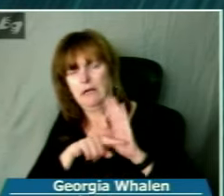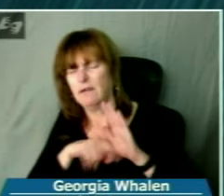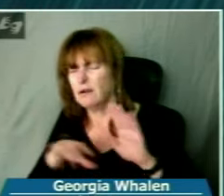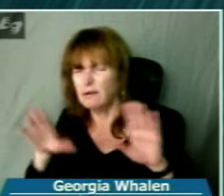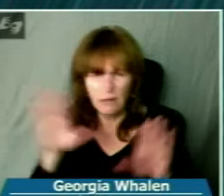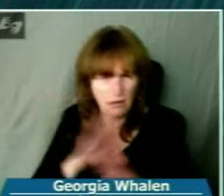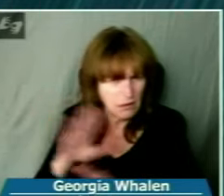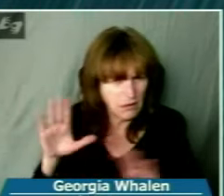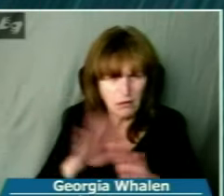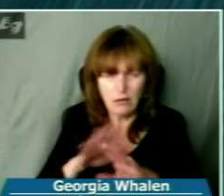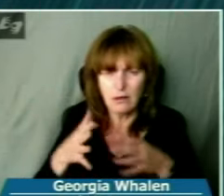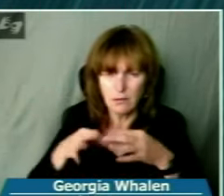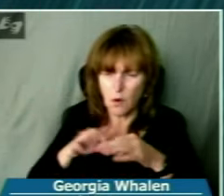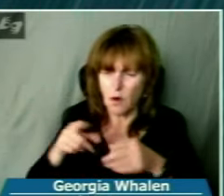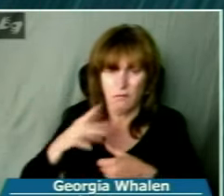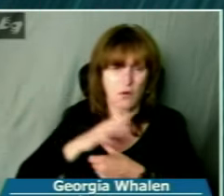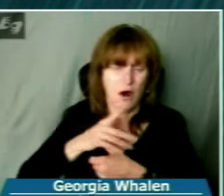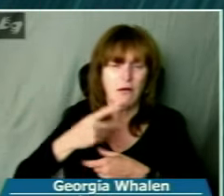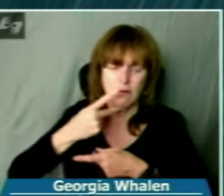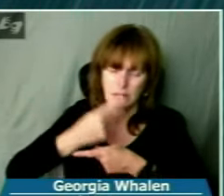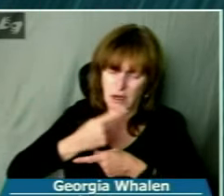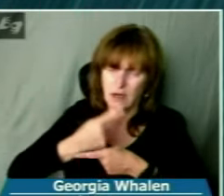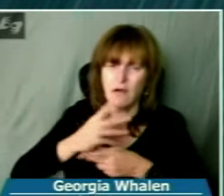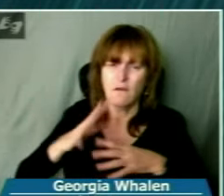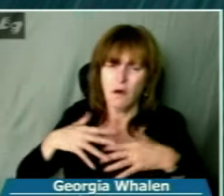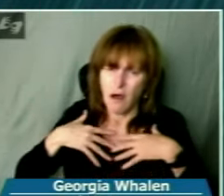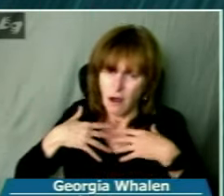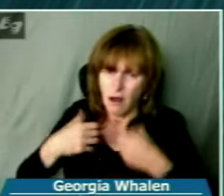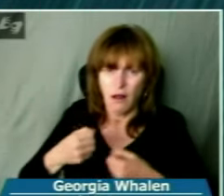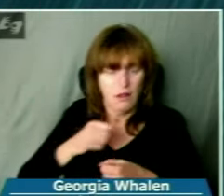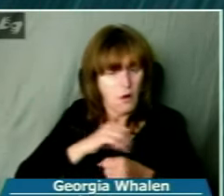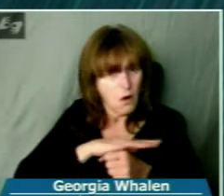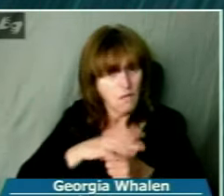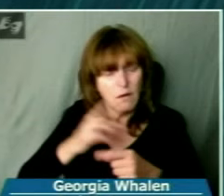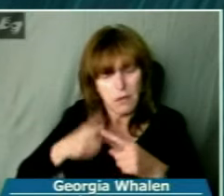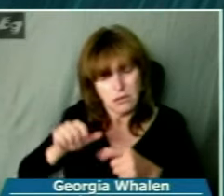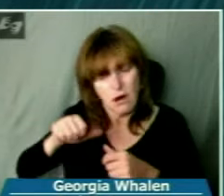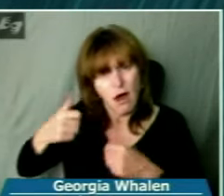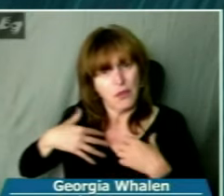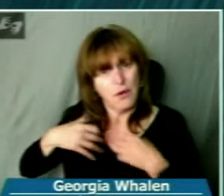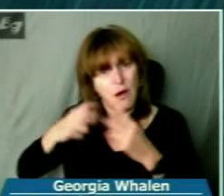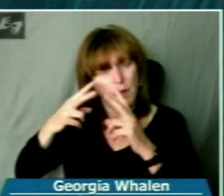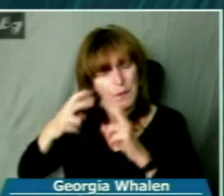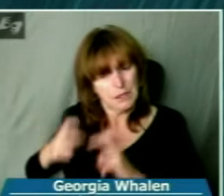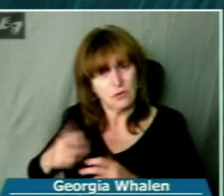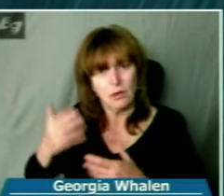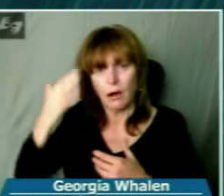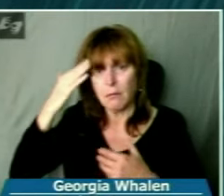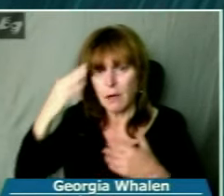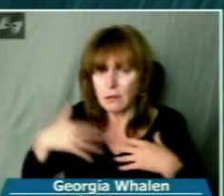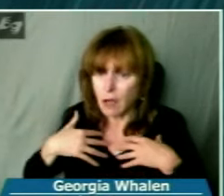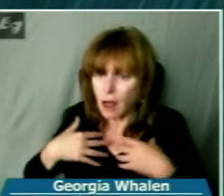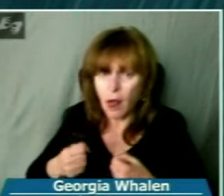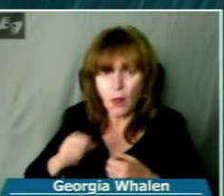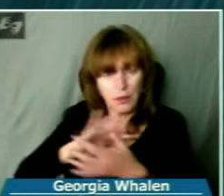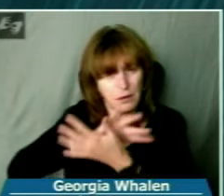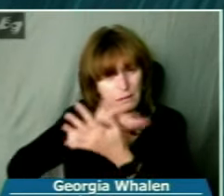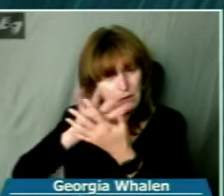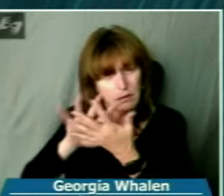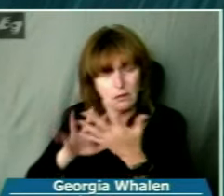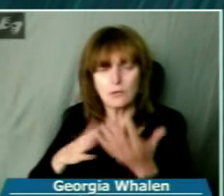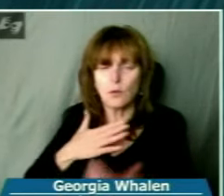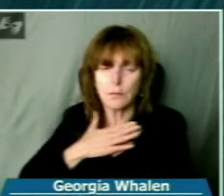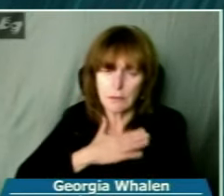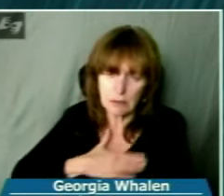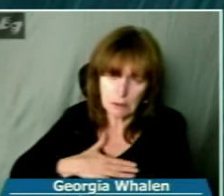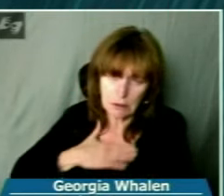stay healthy in every way possible from COVID, as well as any other health issues you might have. It's very important. So I encourage you, implore